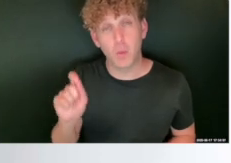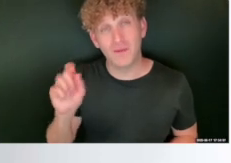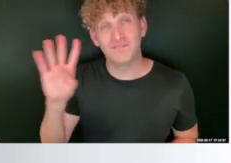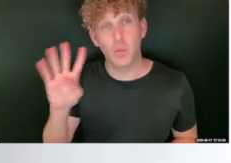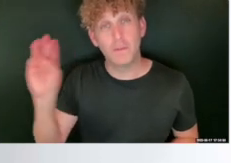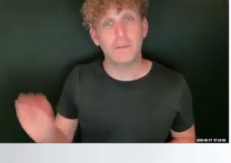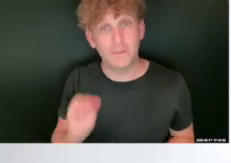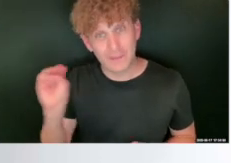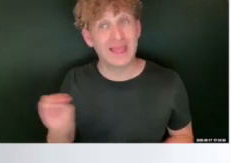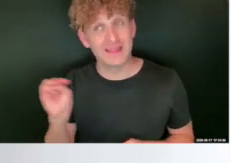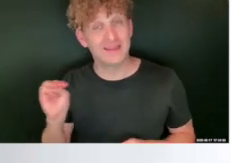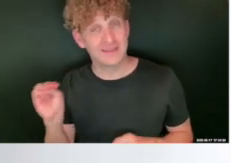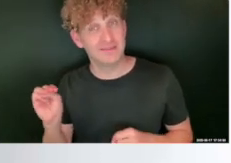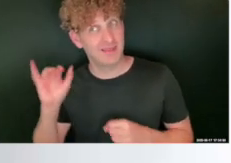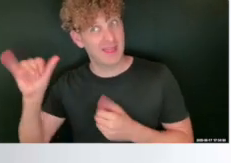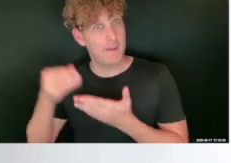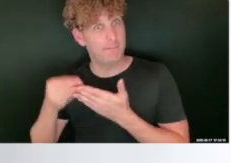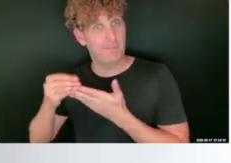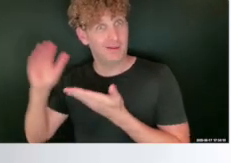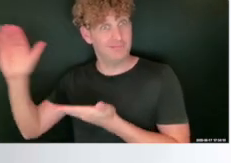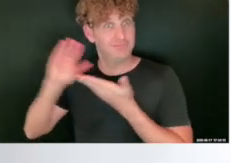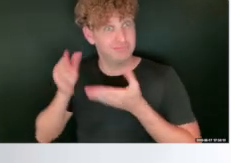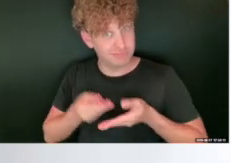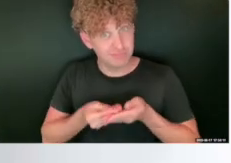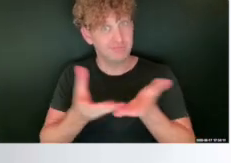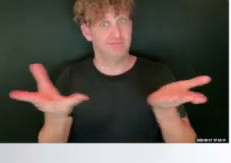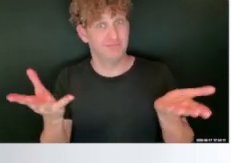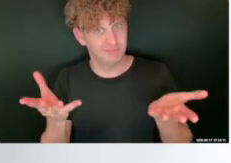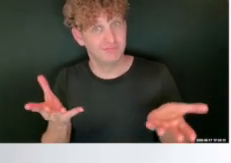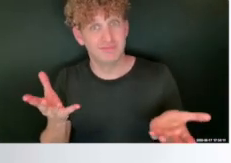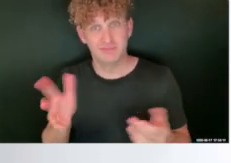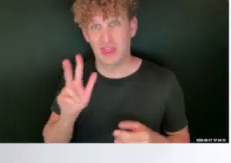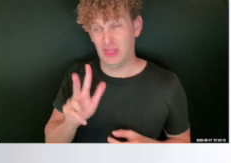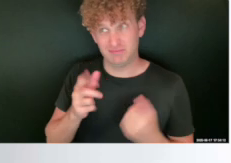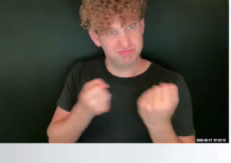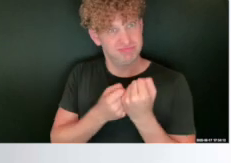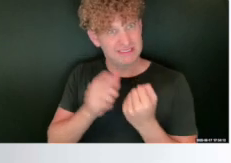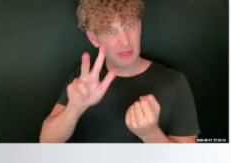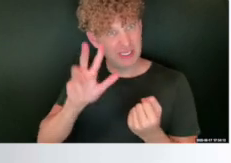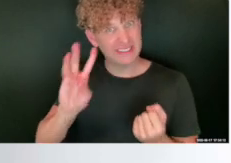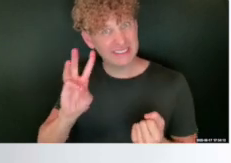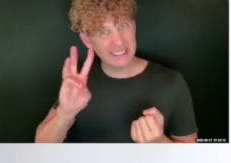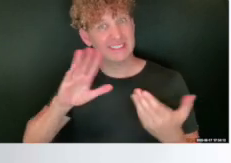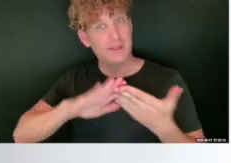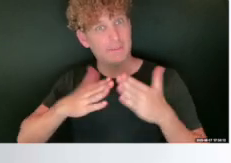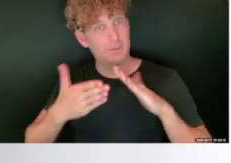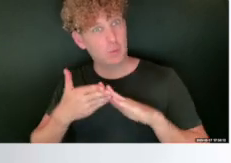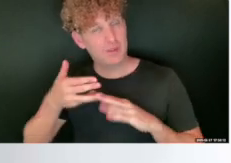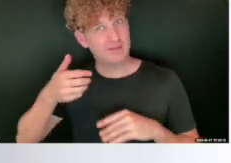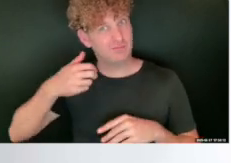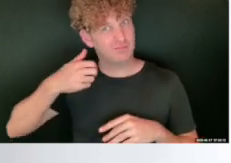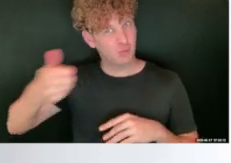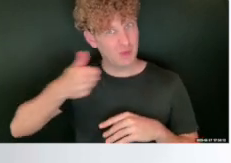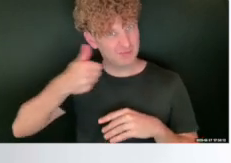and resources to members, and hosts an annual Clean Mobility Forum. The Clean Mobility Forum is